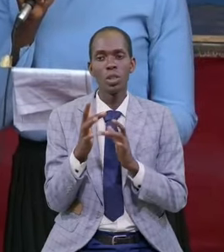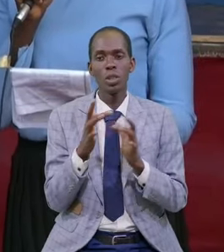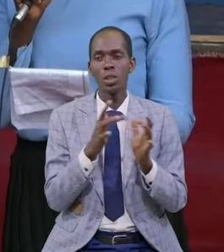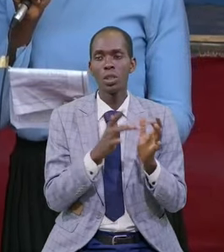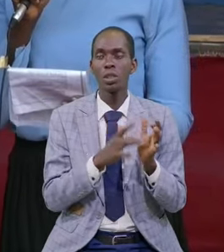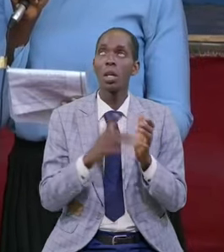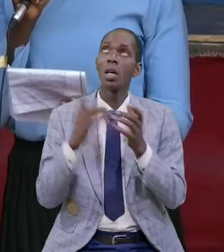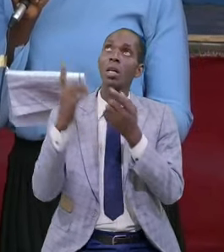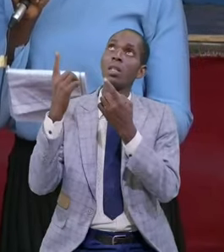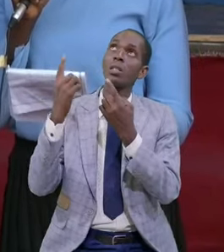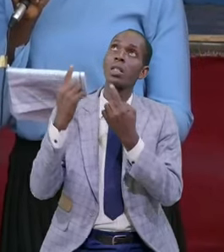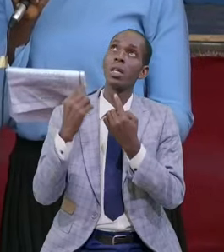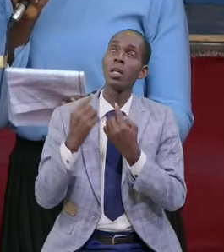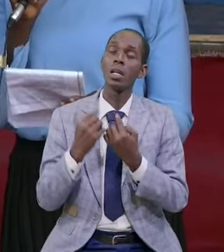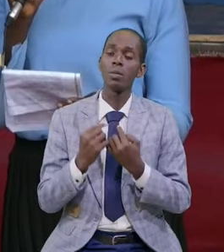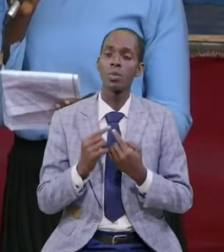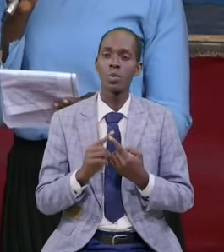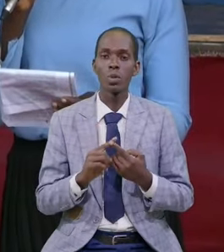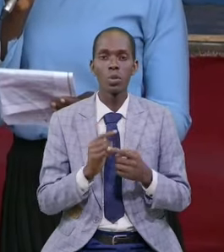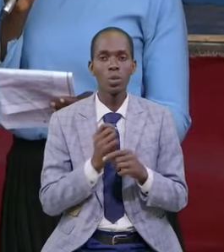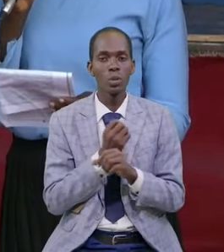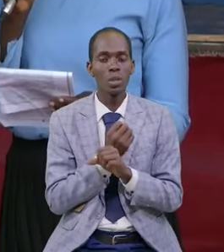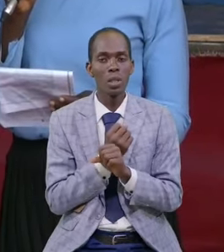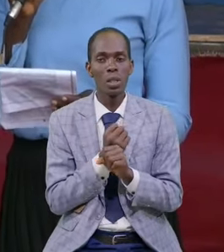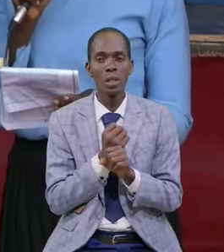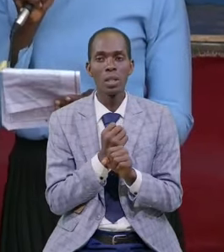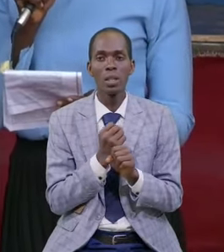Jesus to